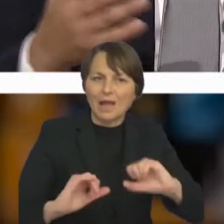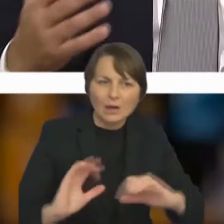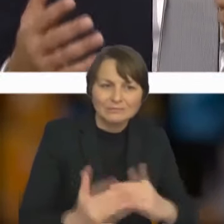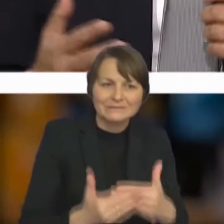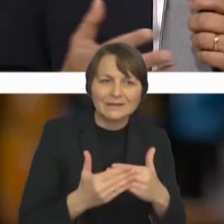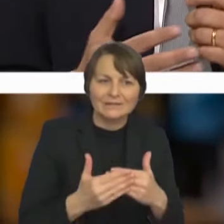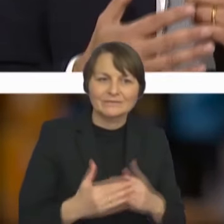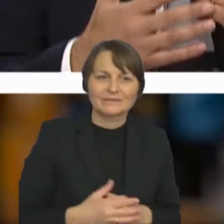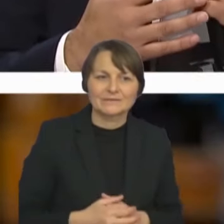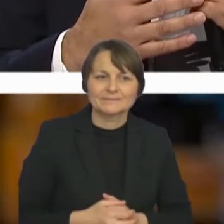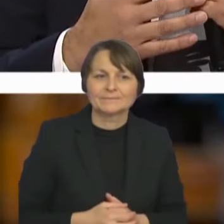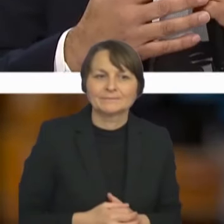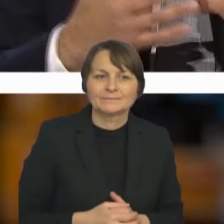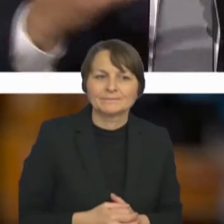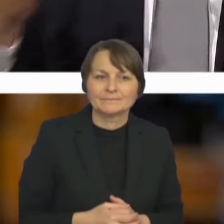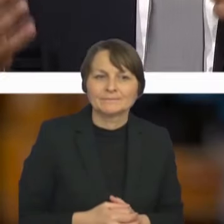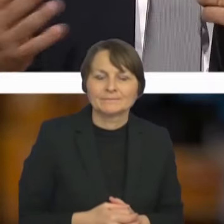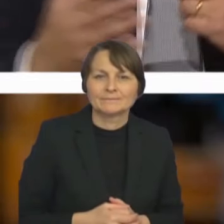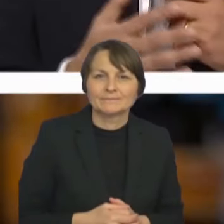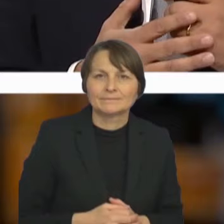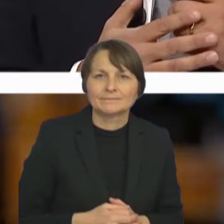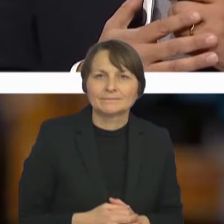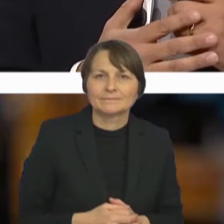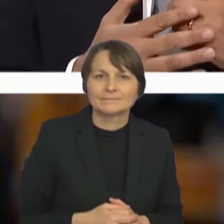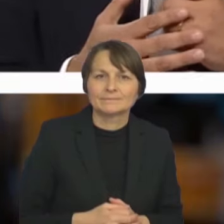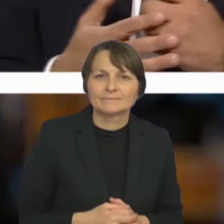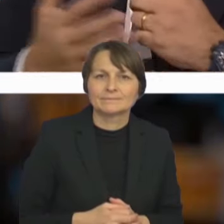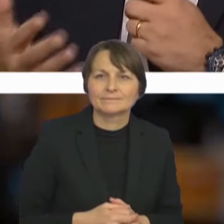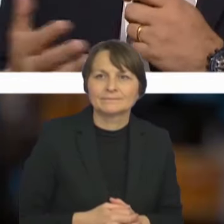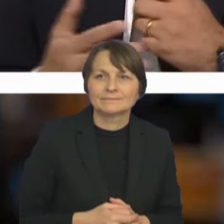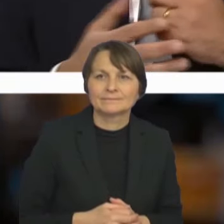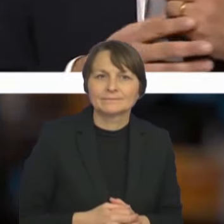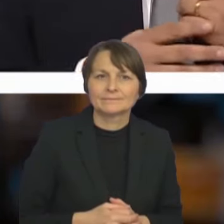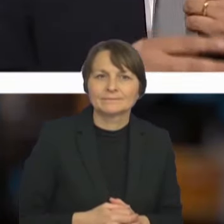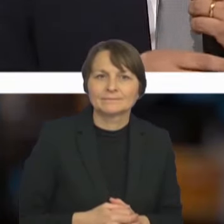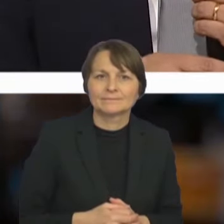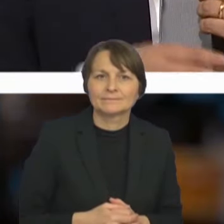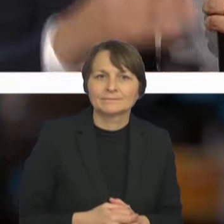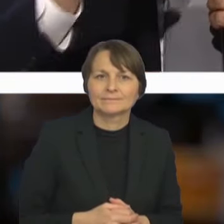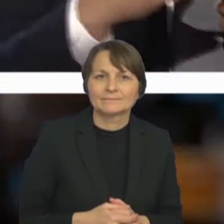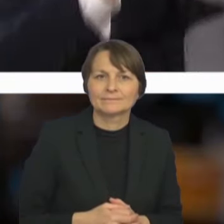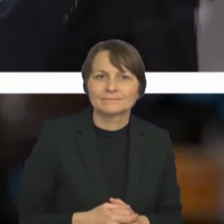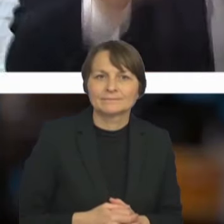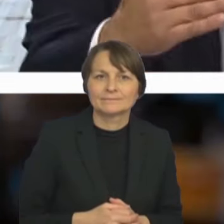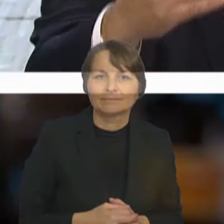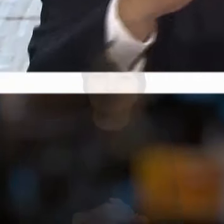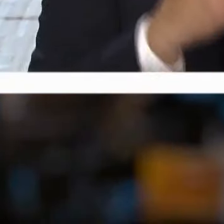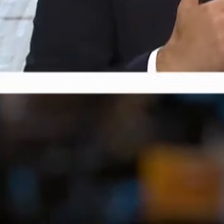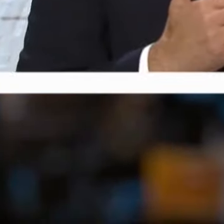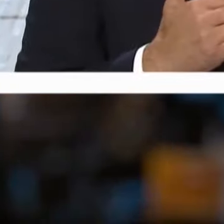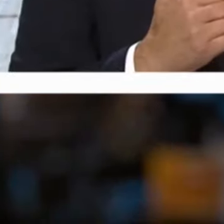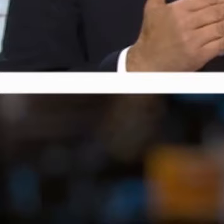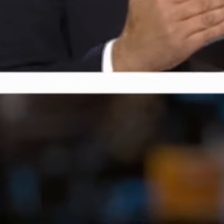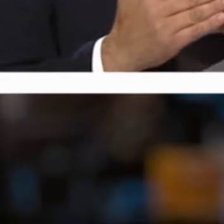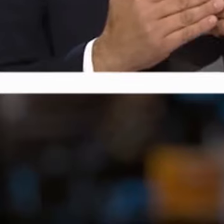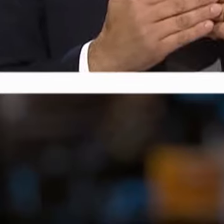of accidents and the exposure to dangerous materials within the framework of our hygiene, health and safety